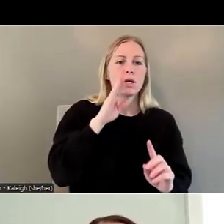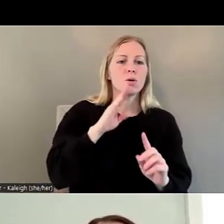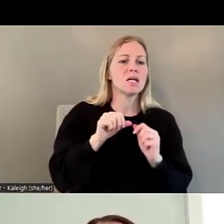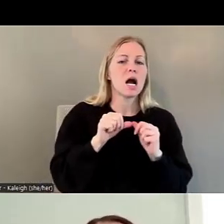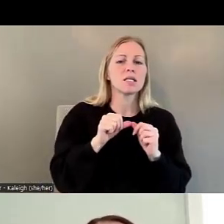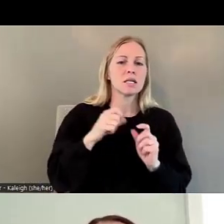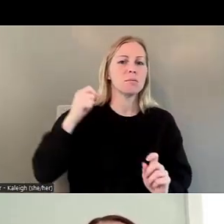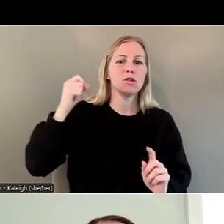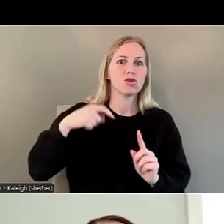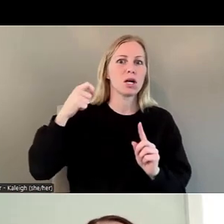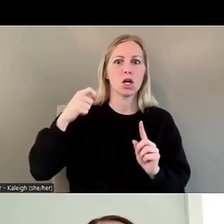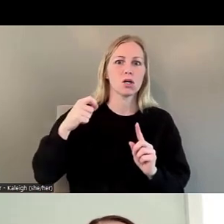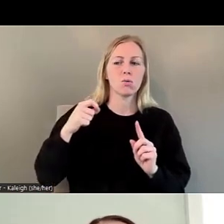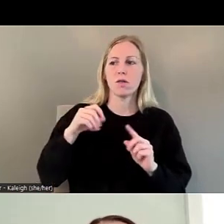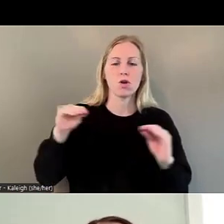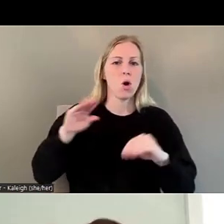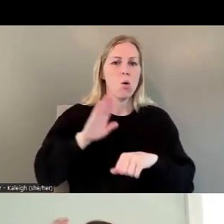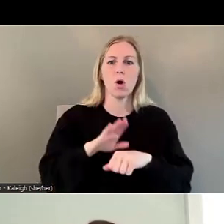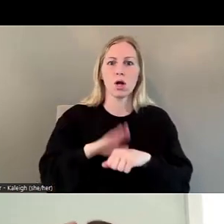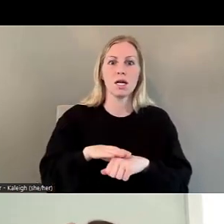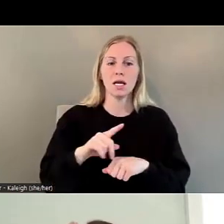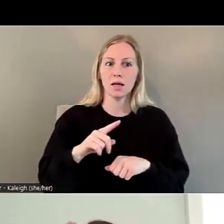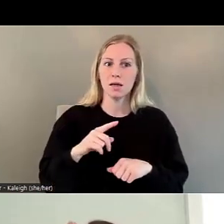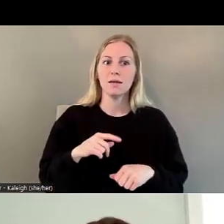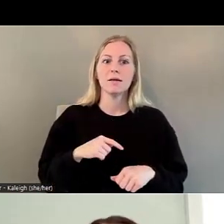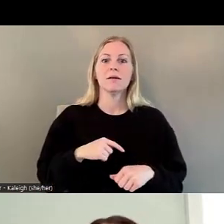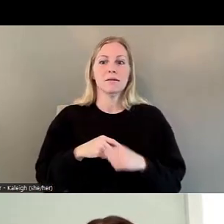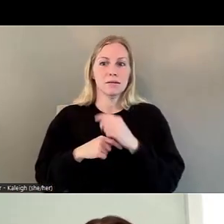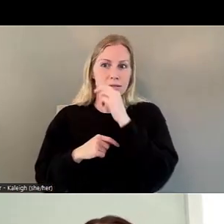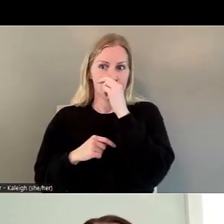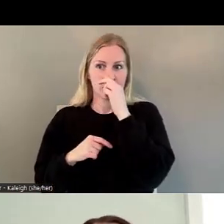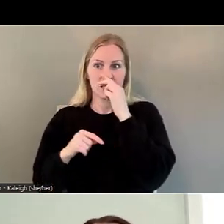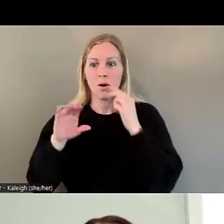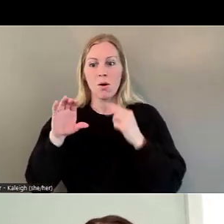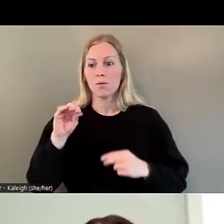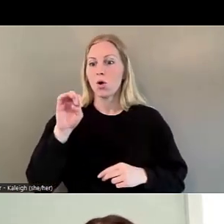take months before I could pull into the school's driveway without